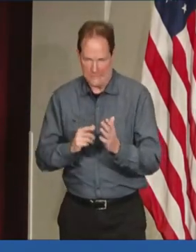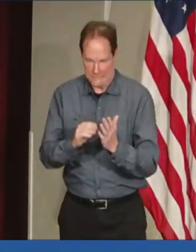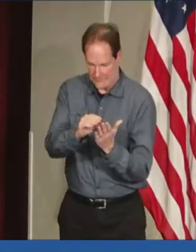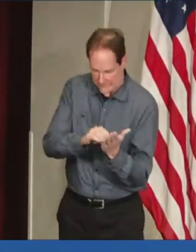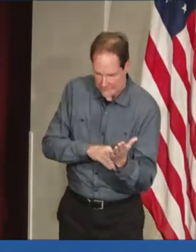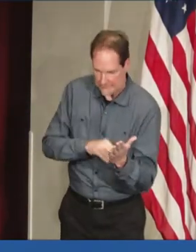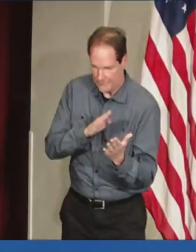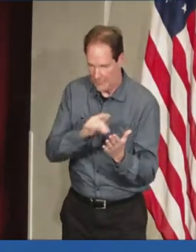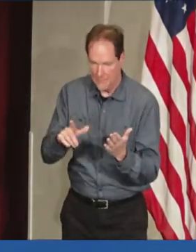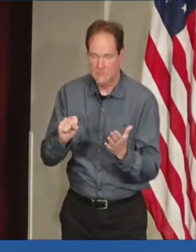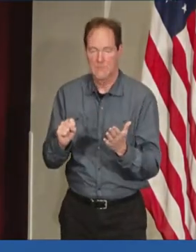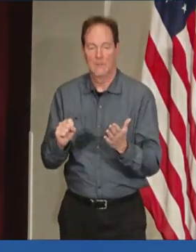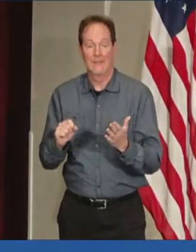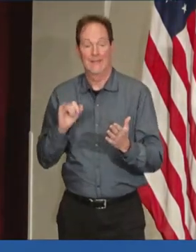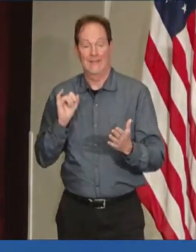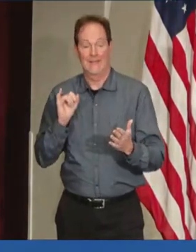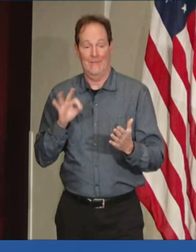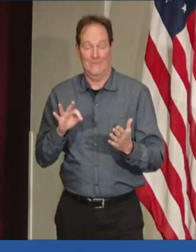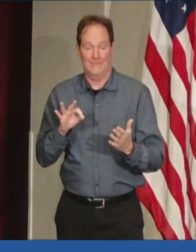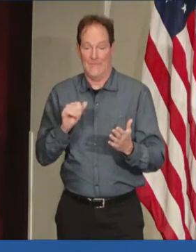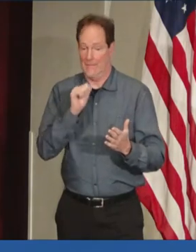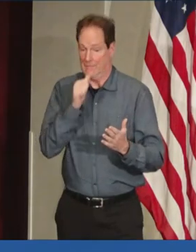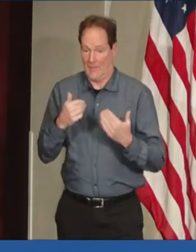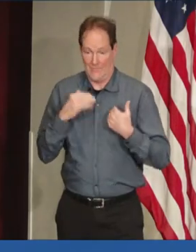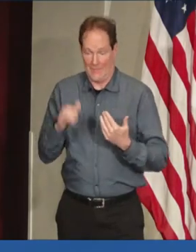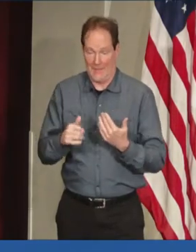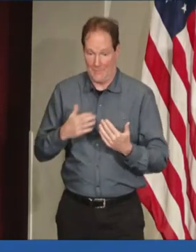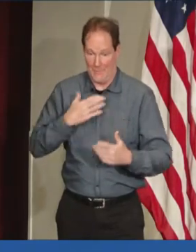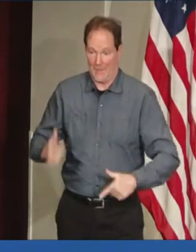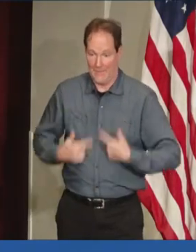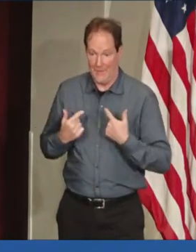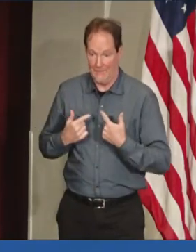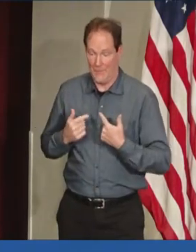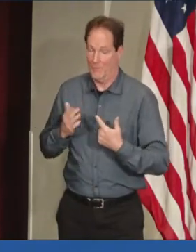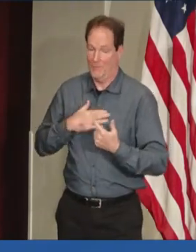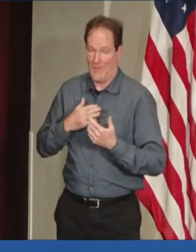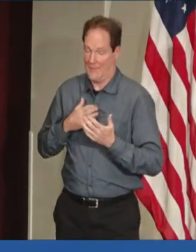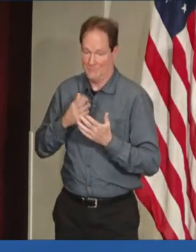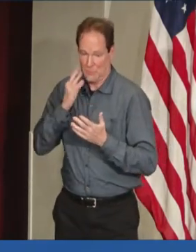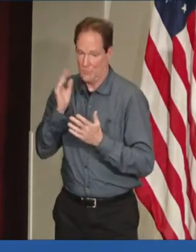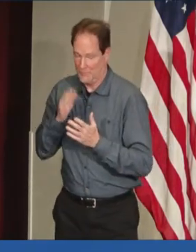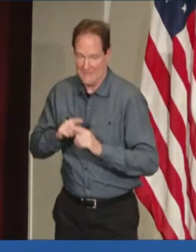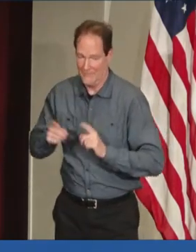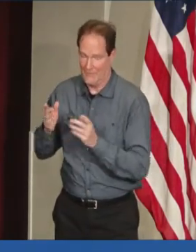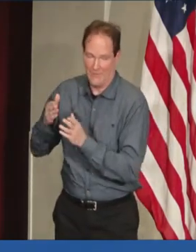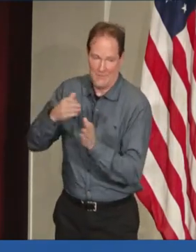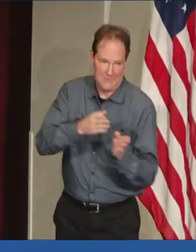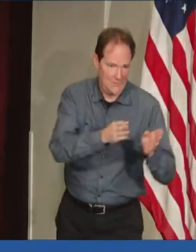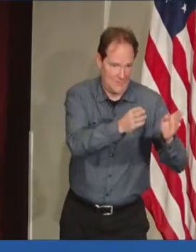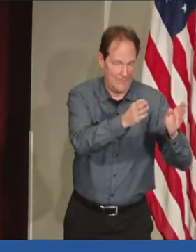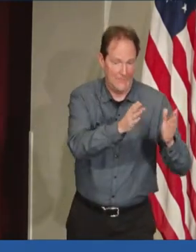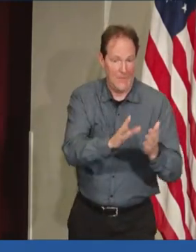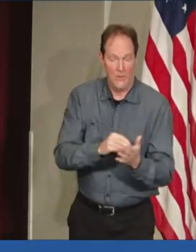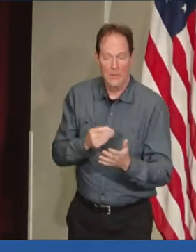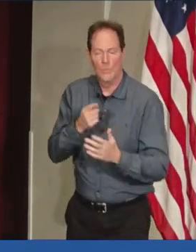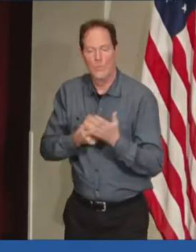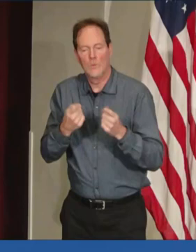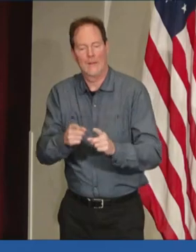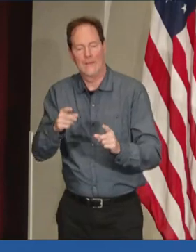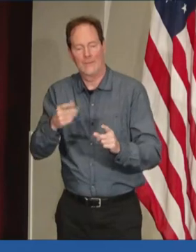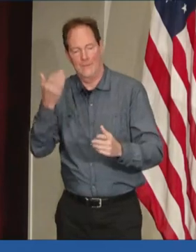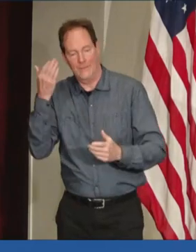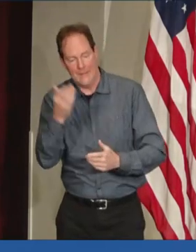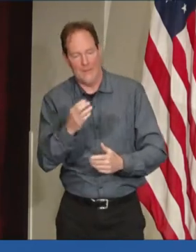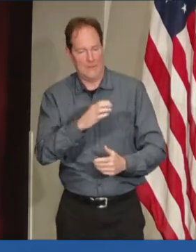I hadn't had that in my life, things would have been different. Learning about what was going on in the Congress,